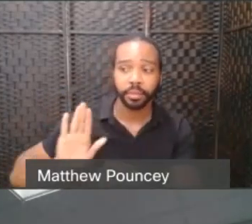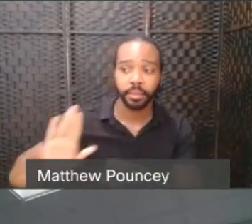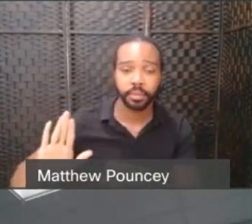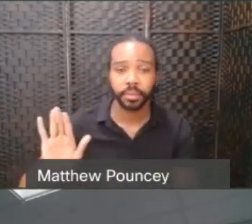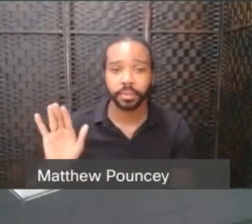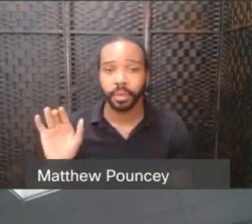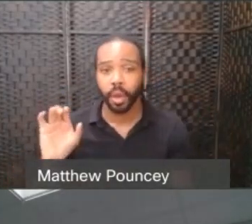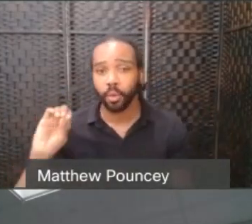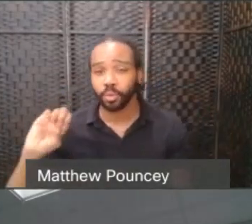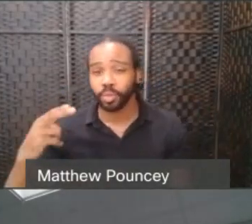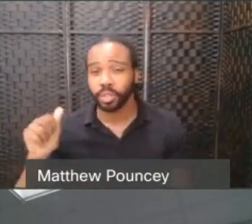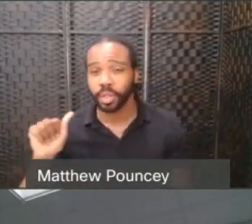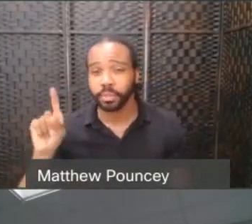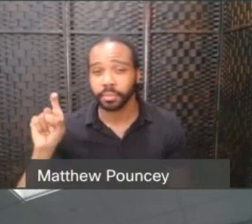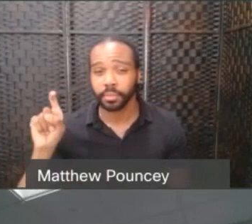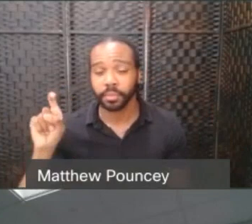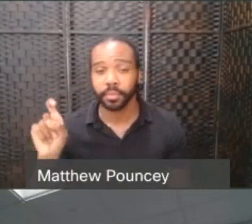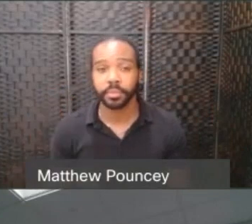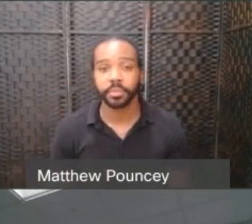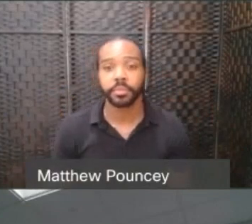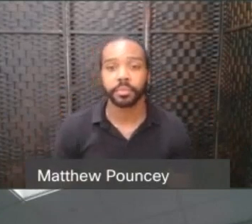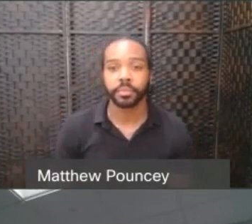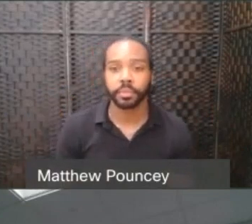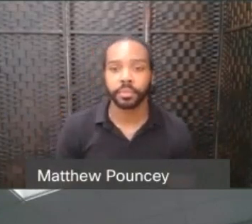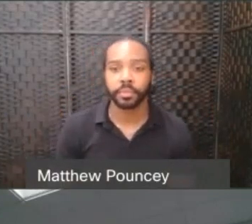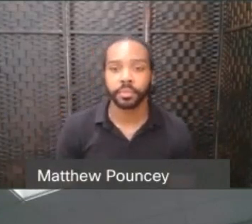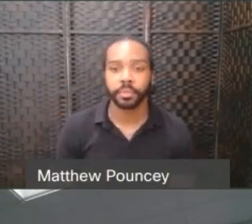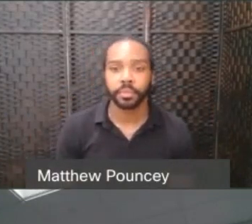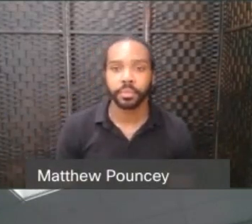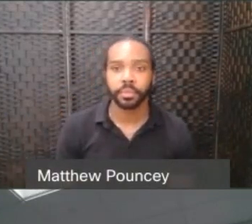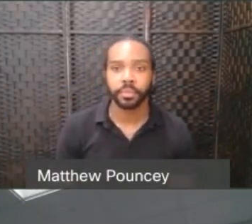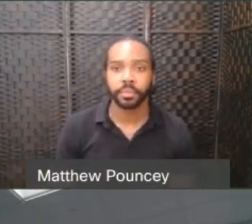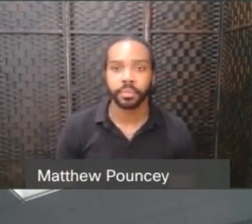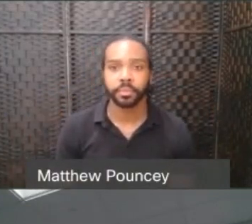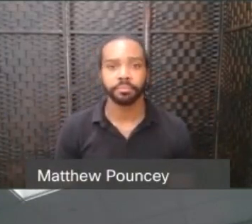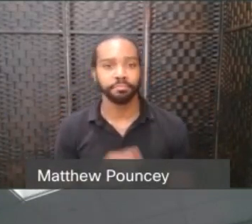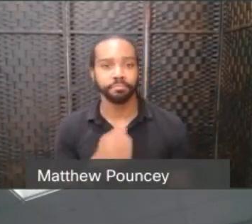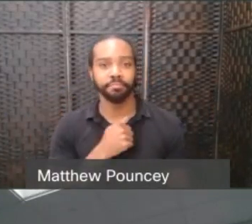So. Oh, okay. Sorry, I was trying to understand the question before I answered.